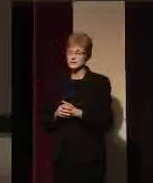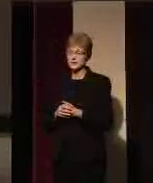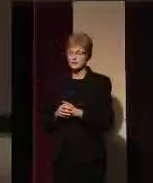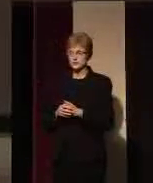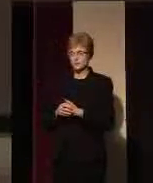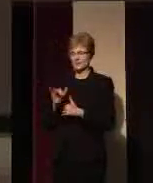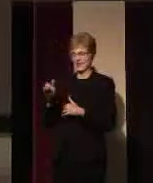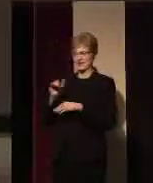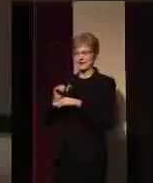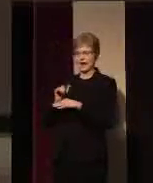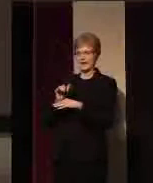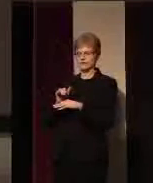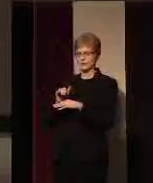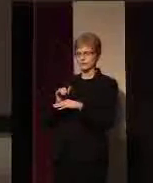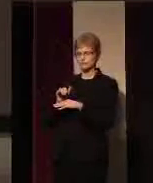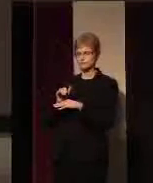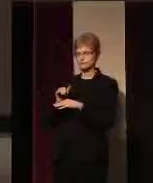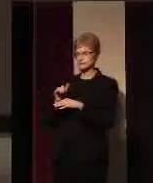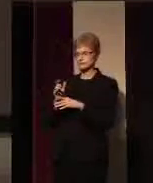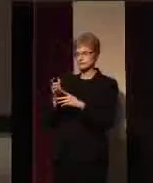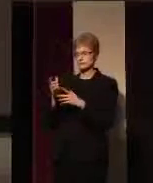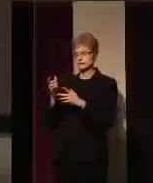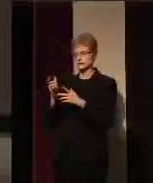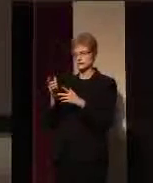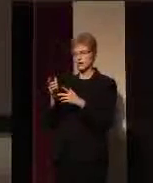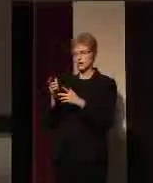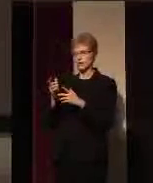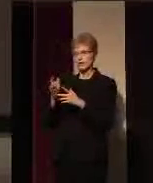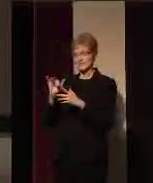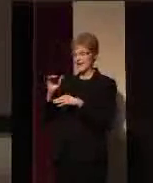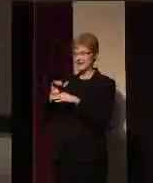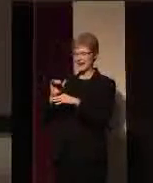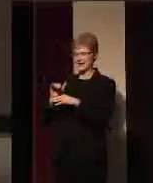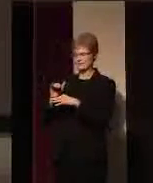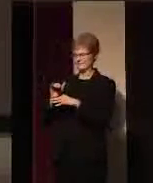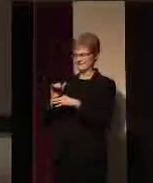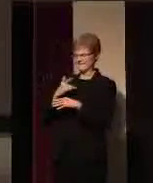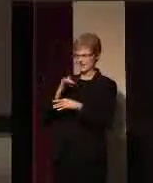movie-like that night. And what I mean by behind the times,